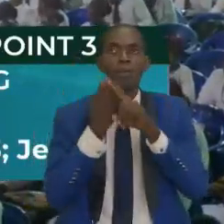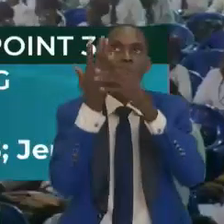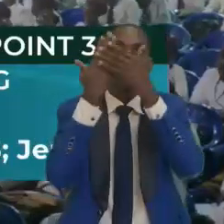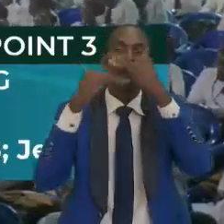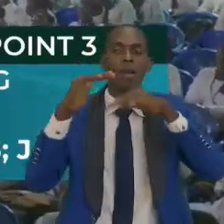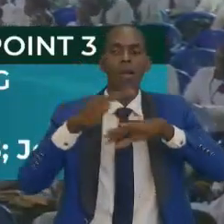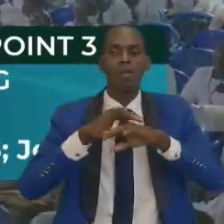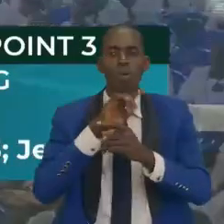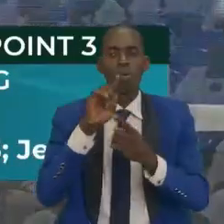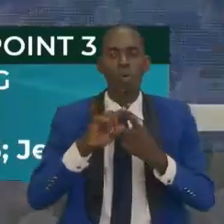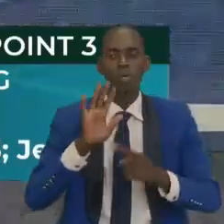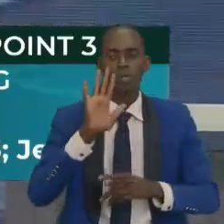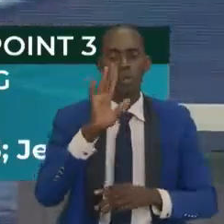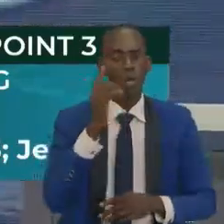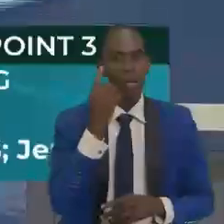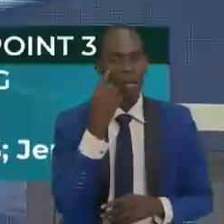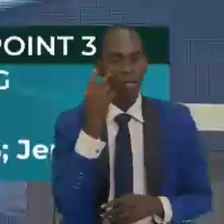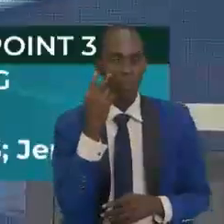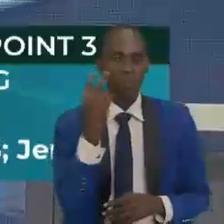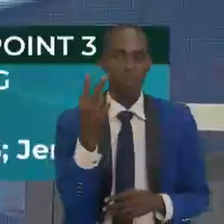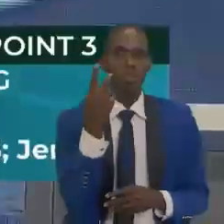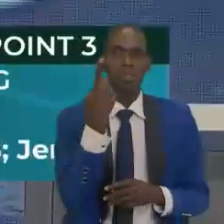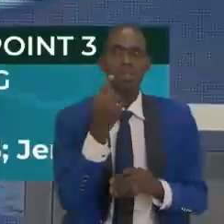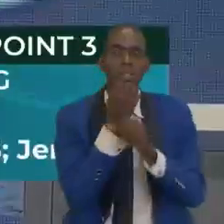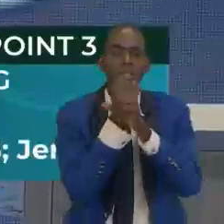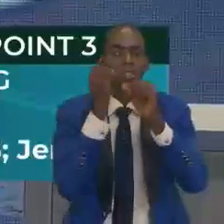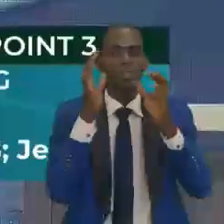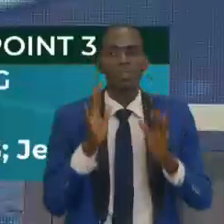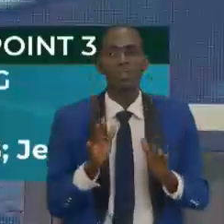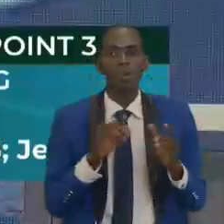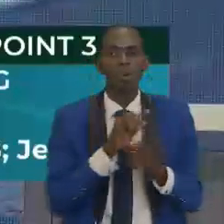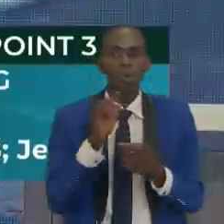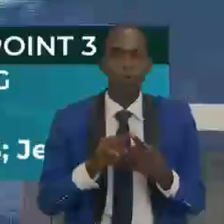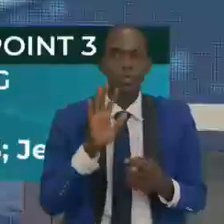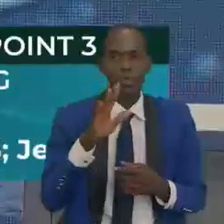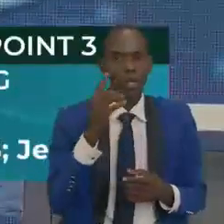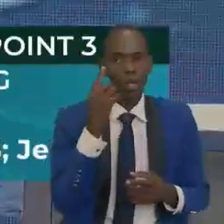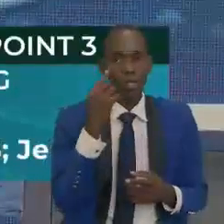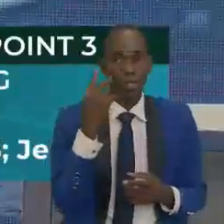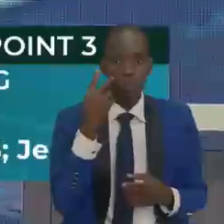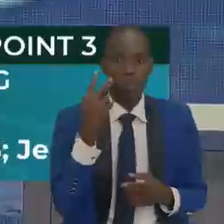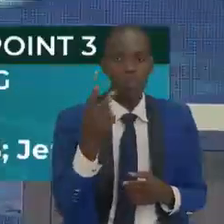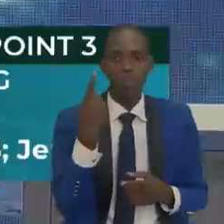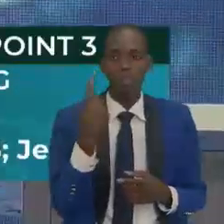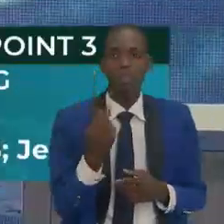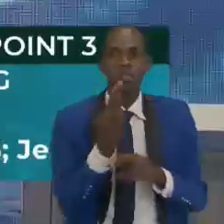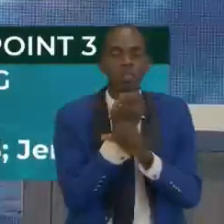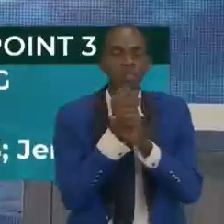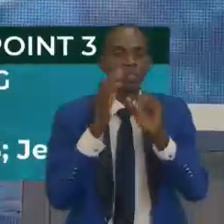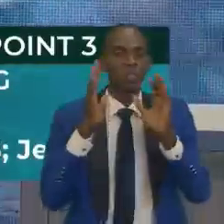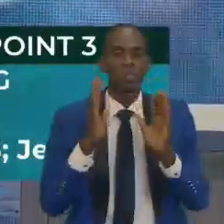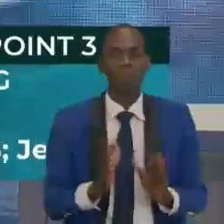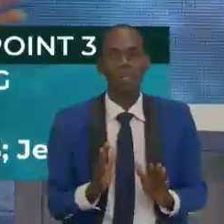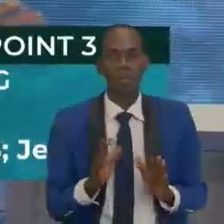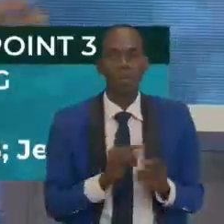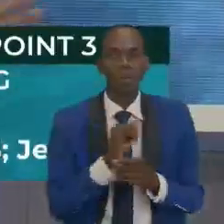when your eyes see the Savior, when your eyes see the Redeemer,